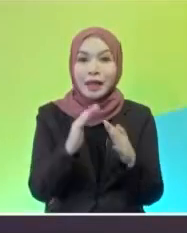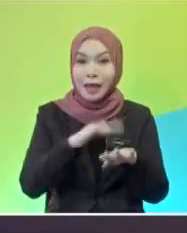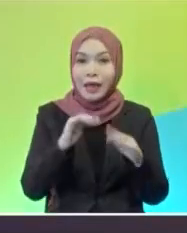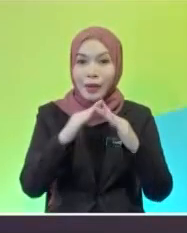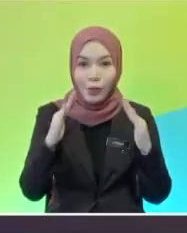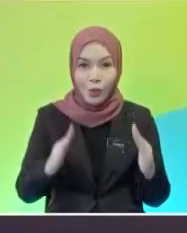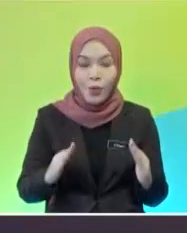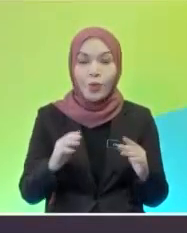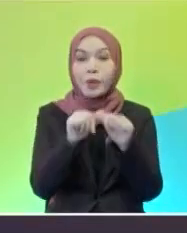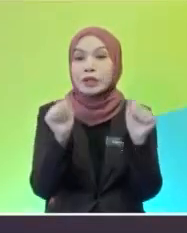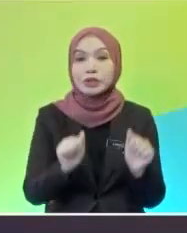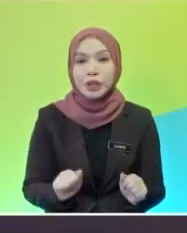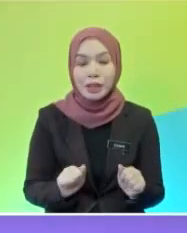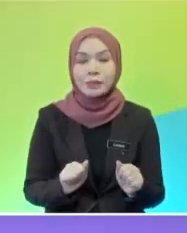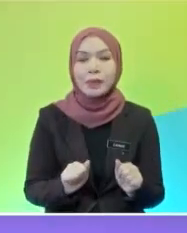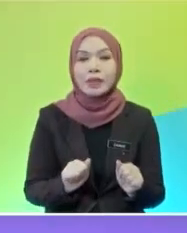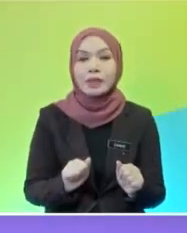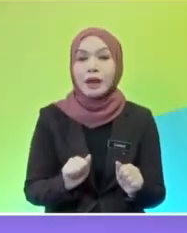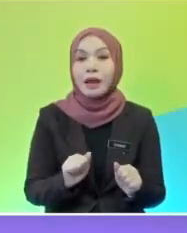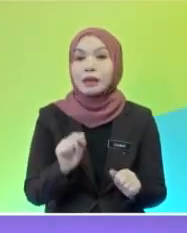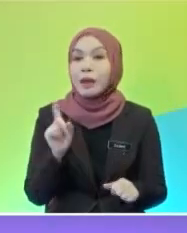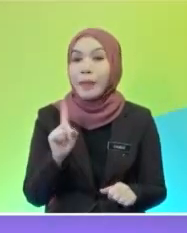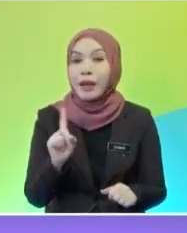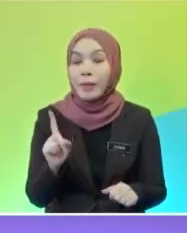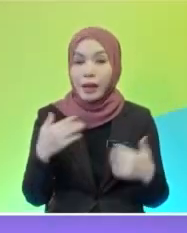are going to learn about something